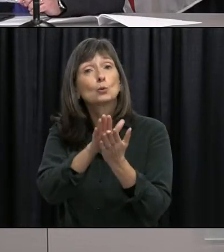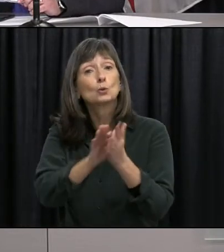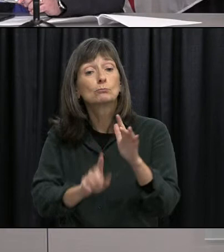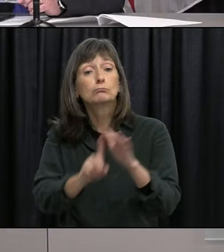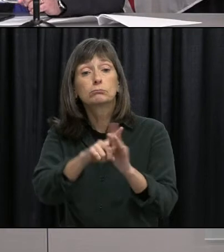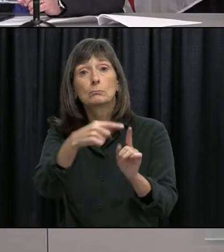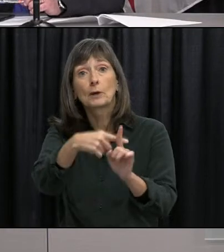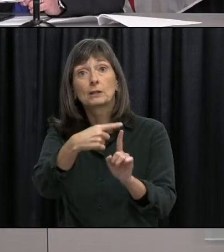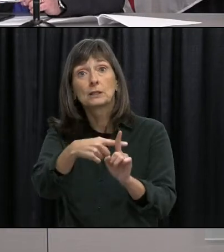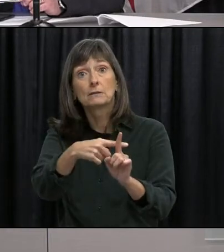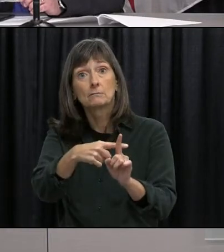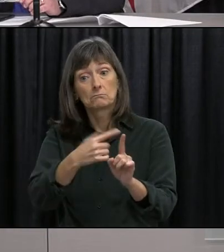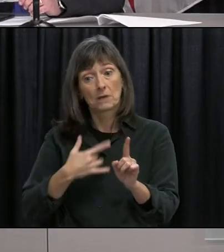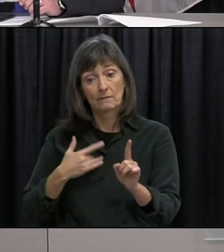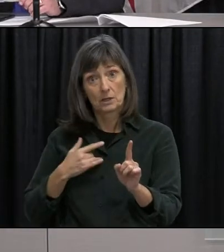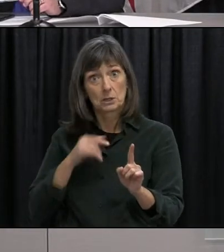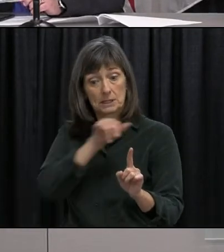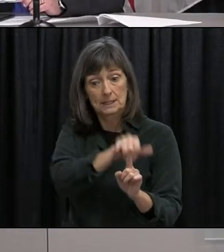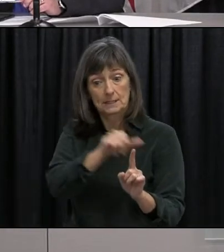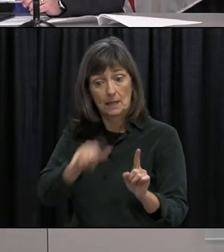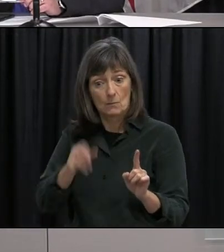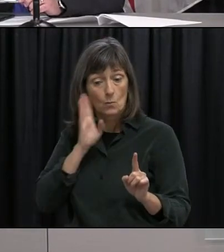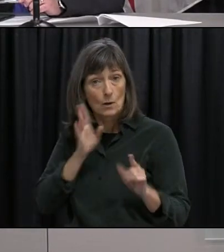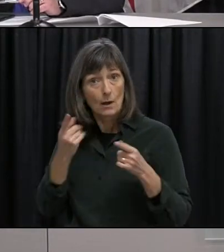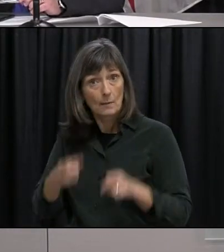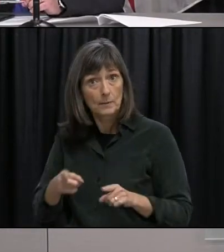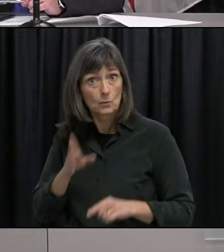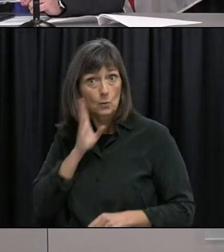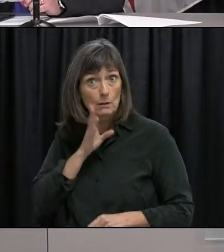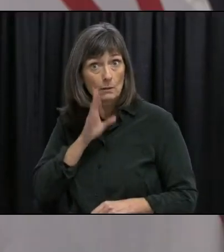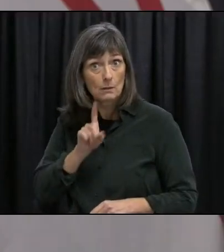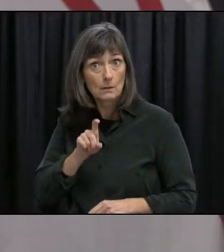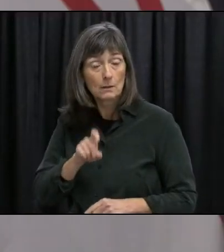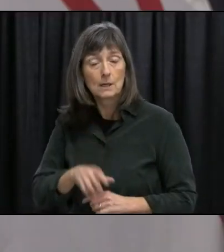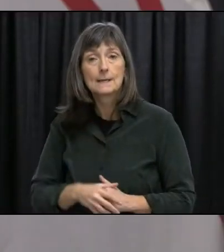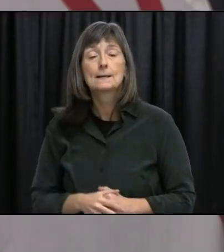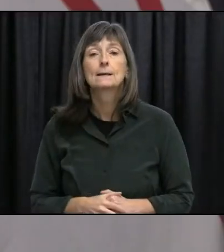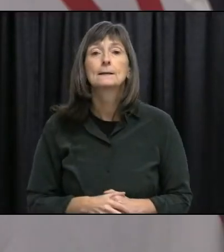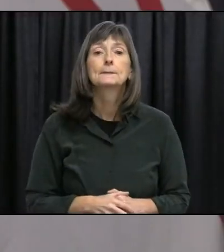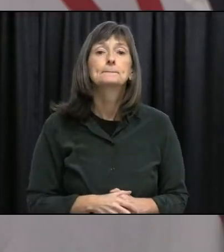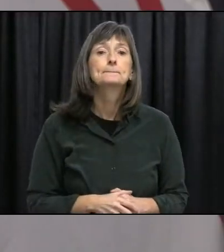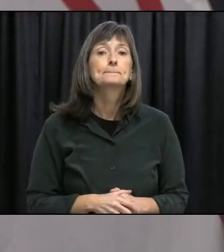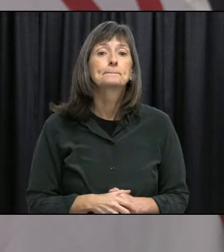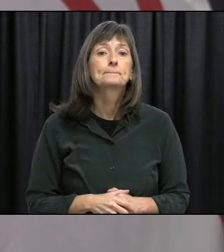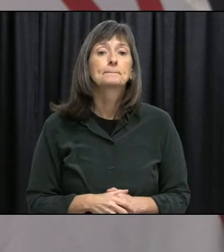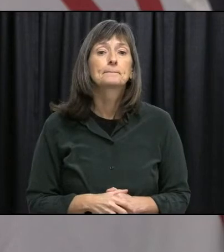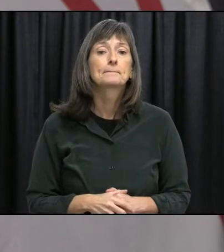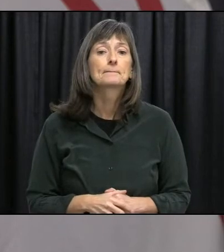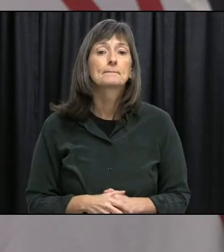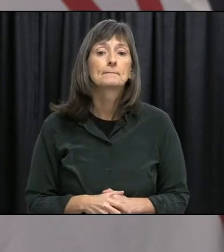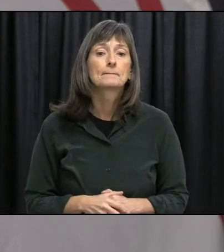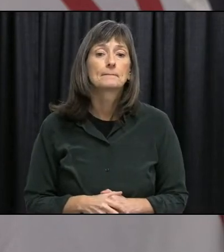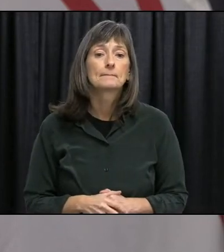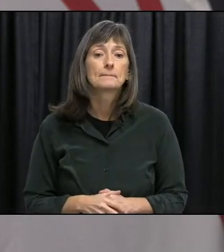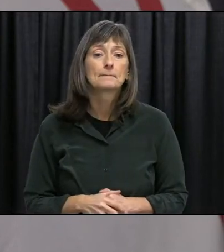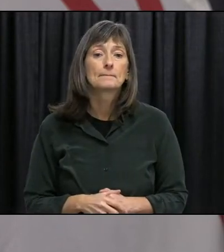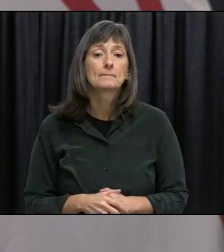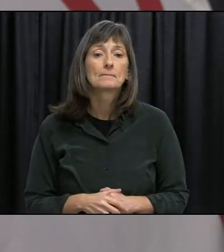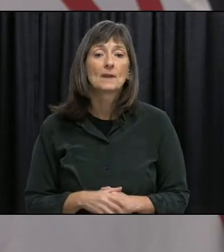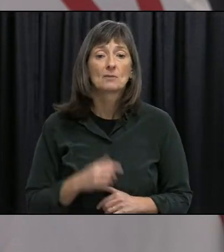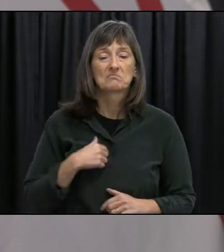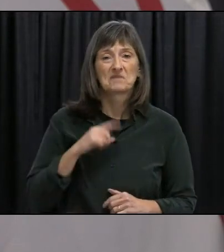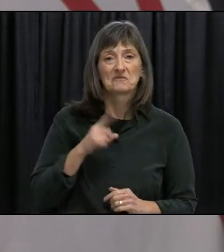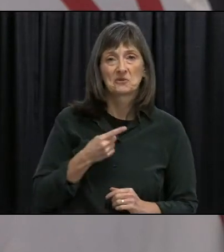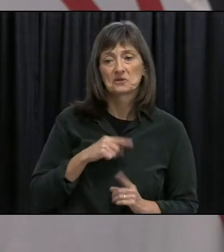cases reported in other schools around the province? I can answer that and probably followed up by Mr. Stack.